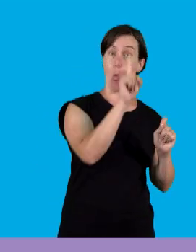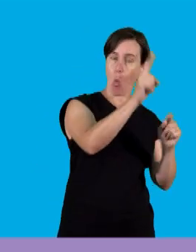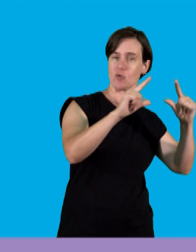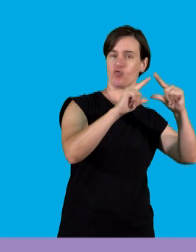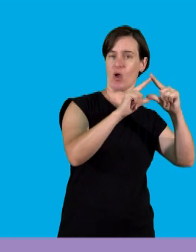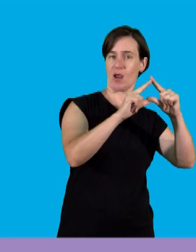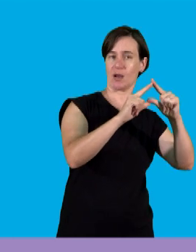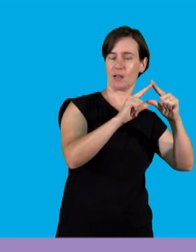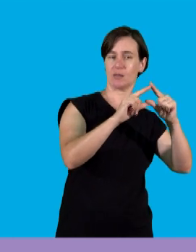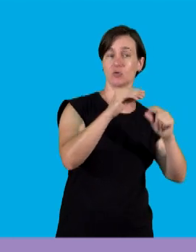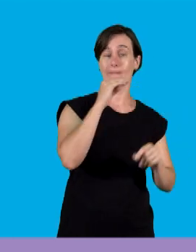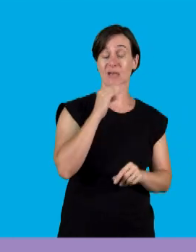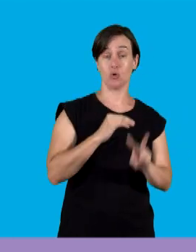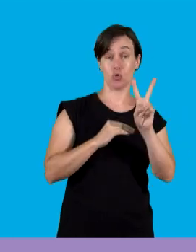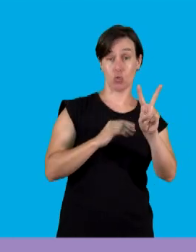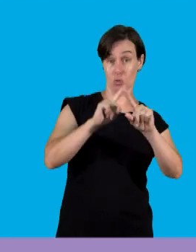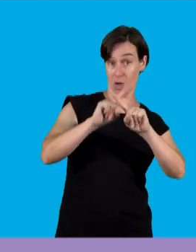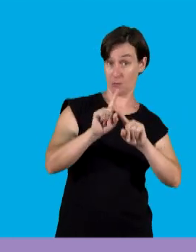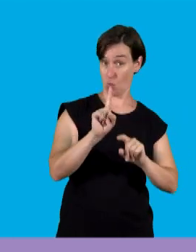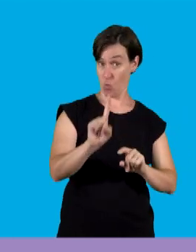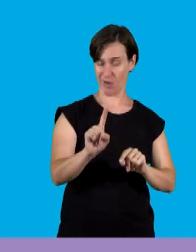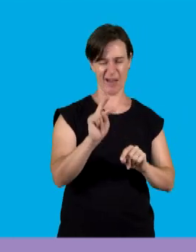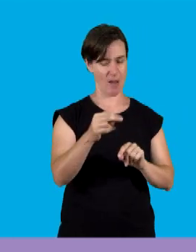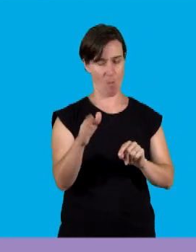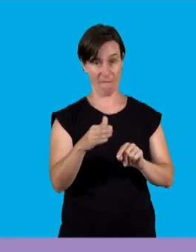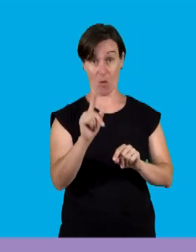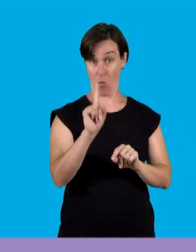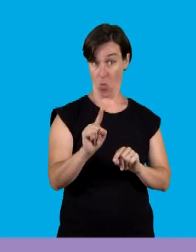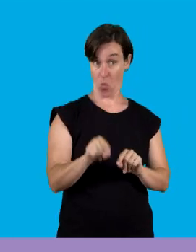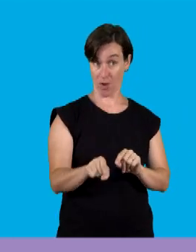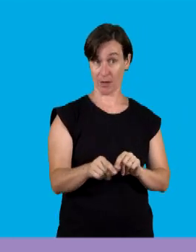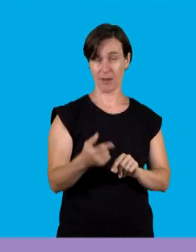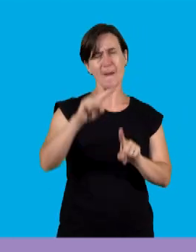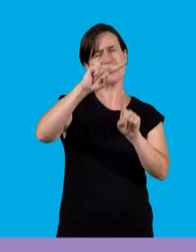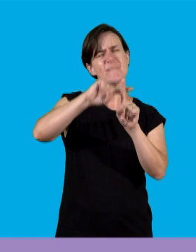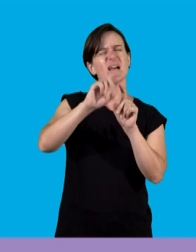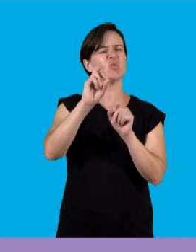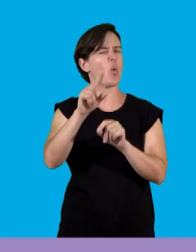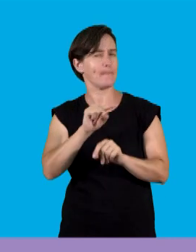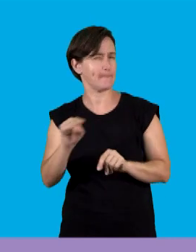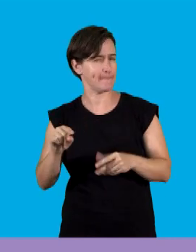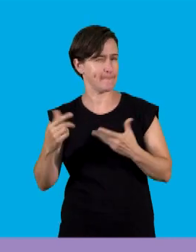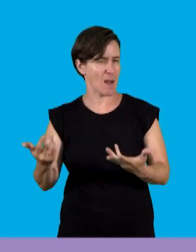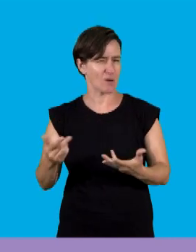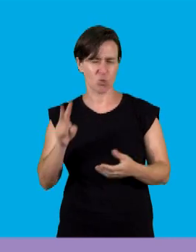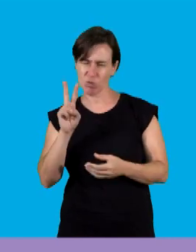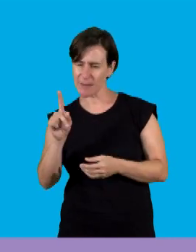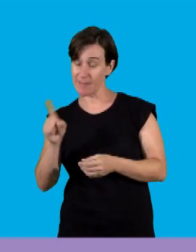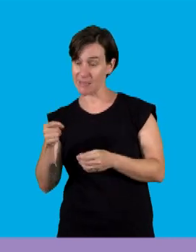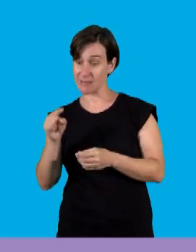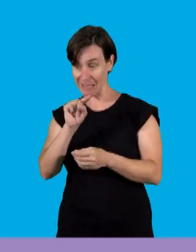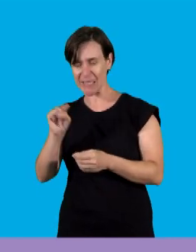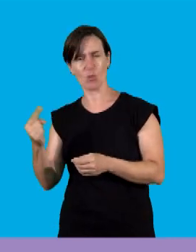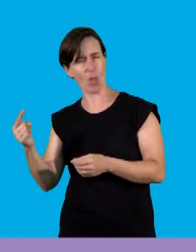remember, we are going to say the constant difference of 2 multiplied by the 1 add or subtract something so that we can